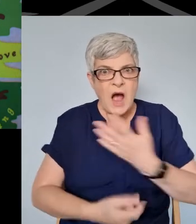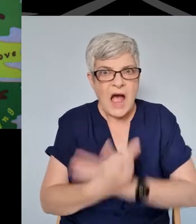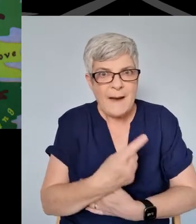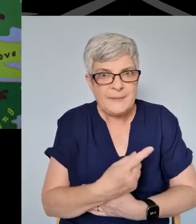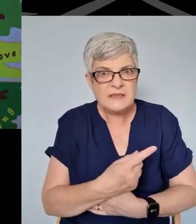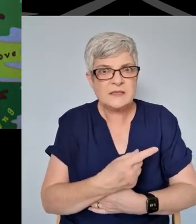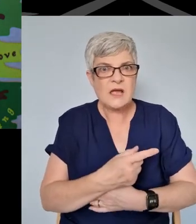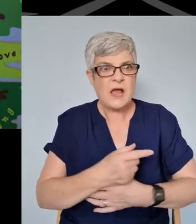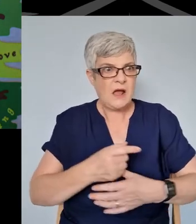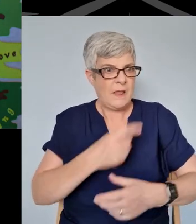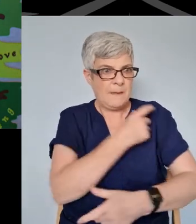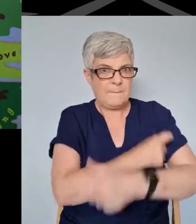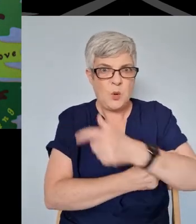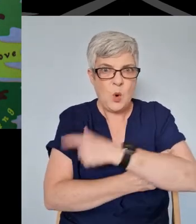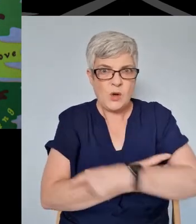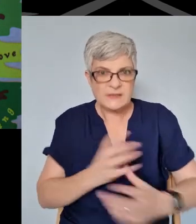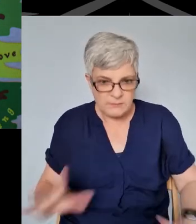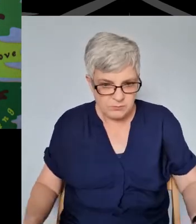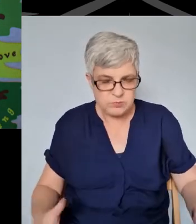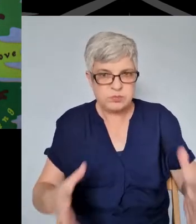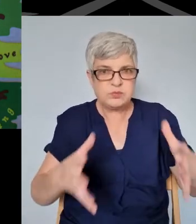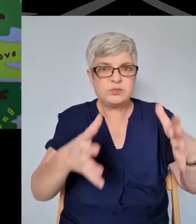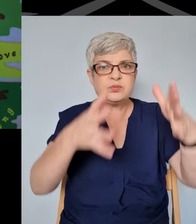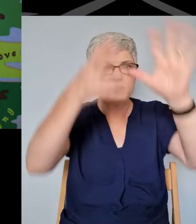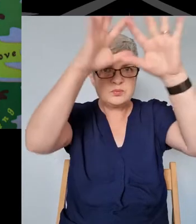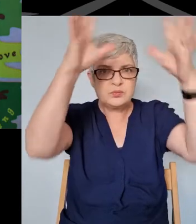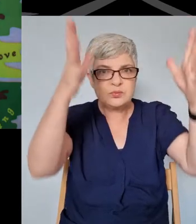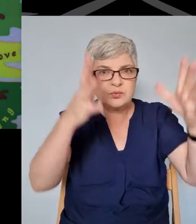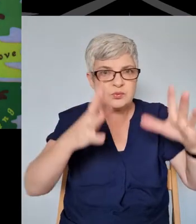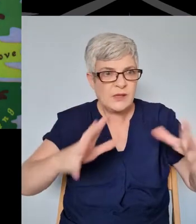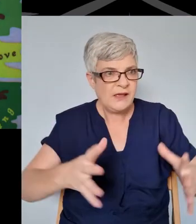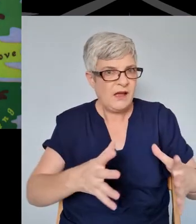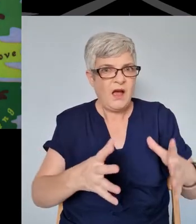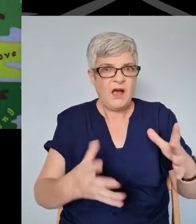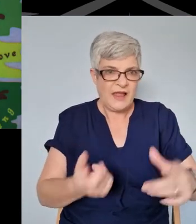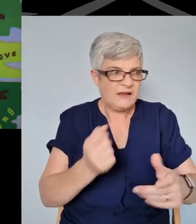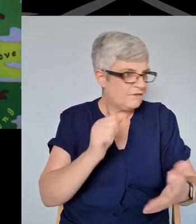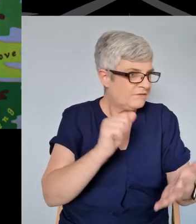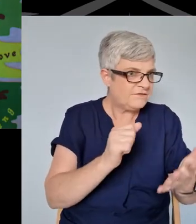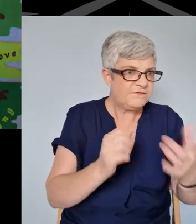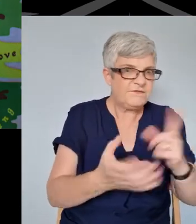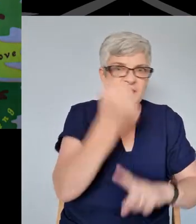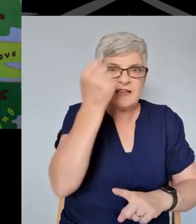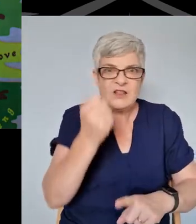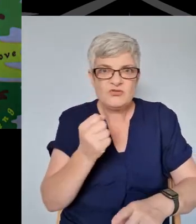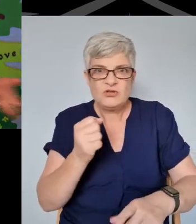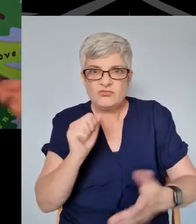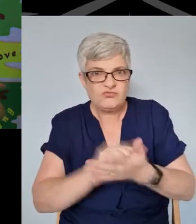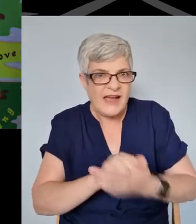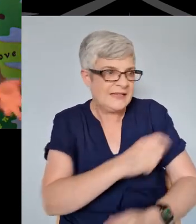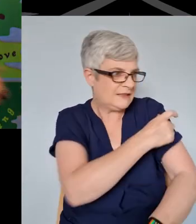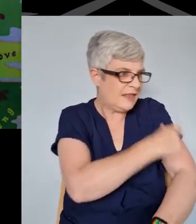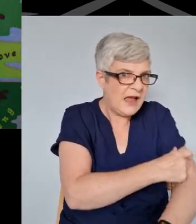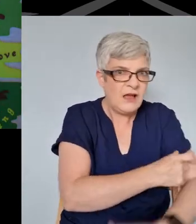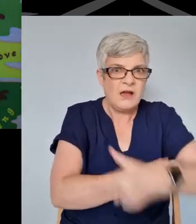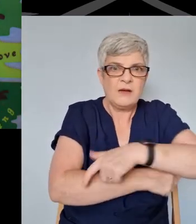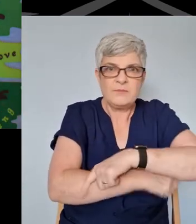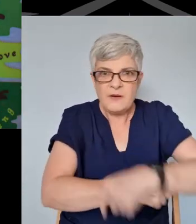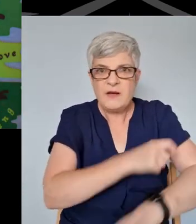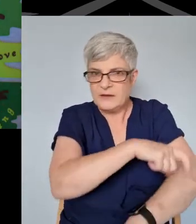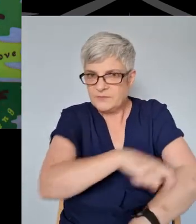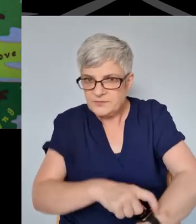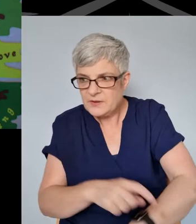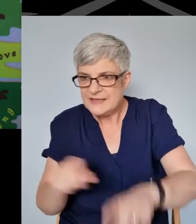of the bones taking shape, of the various bones finding the right one, a tibia finding a fibula that's the